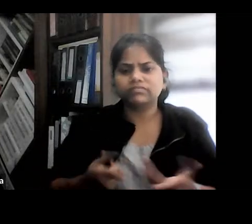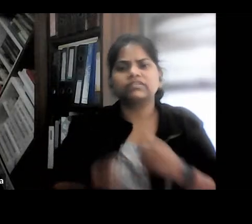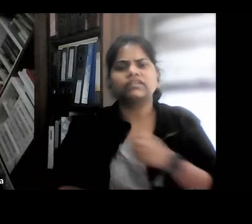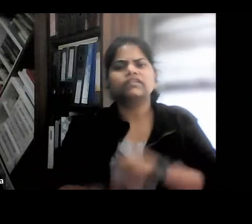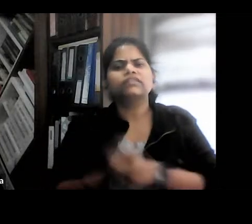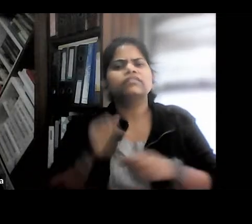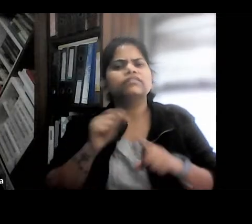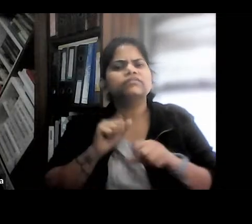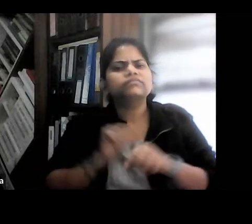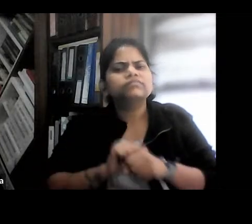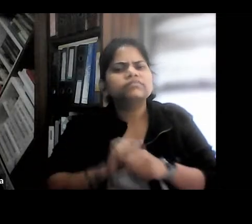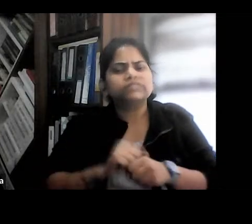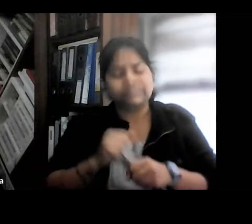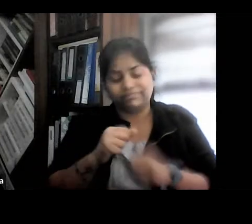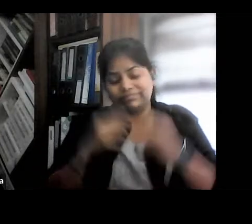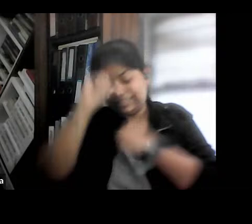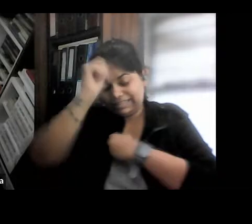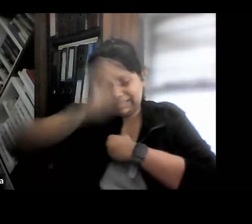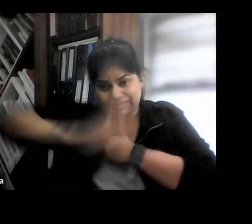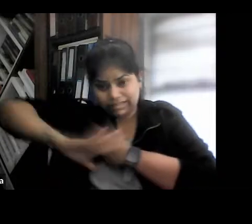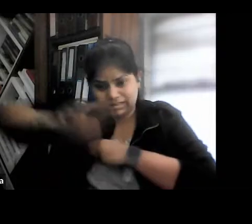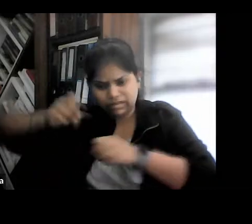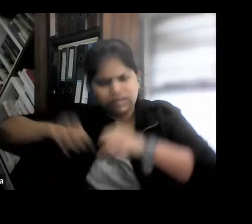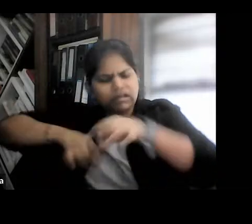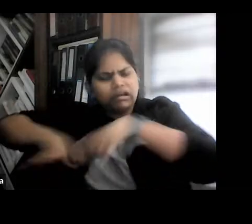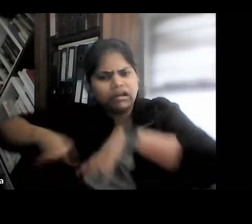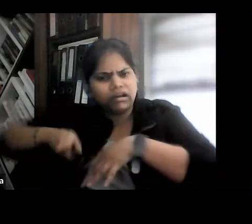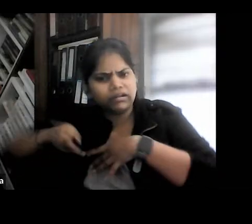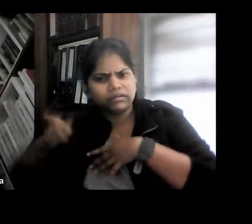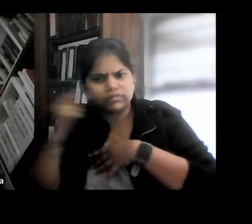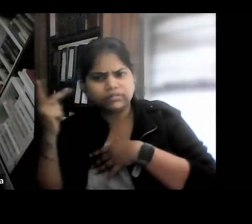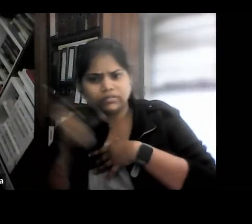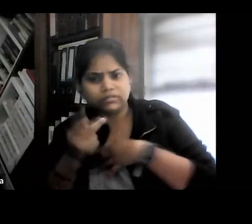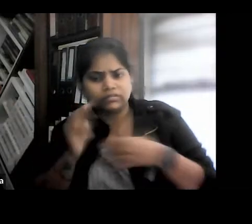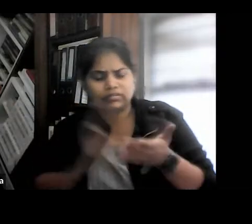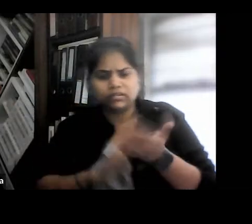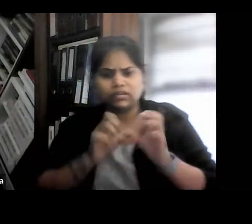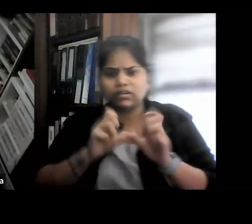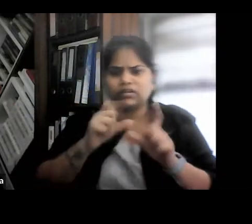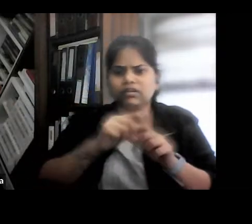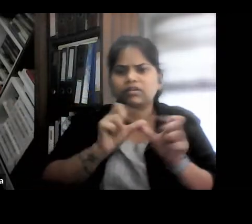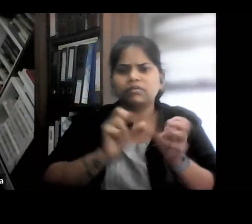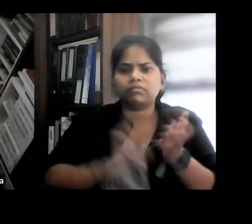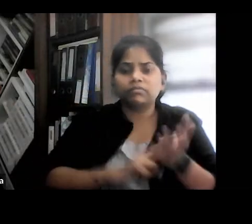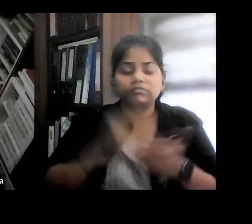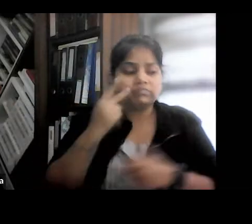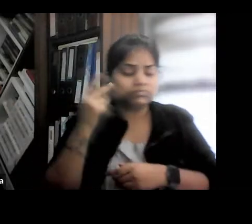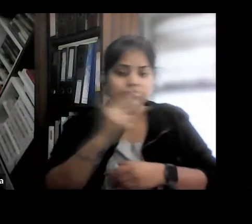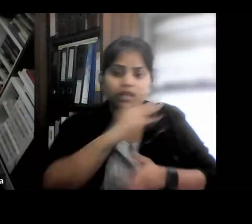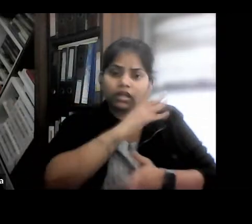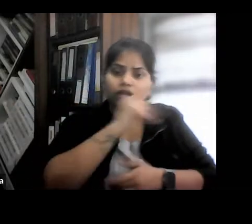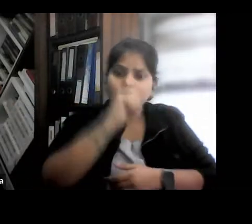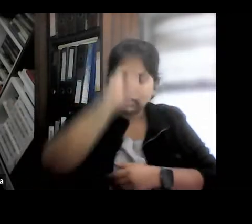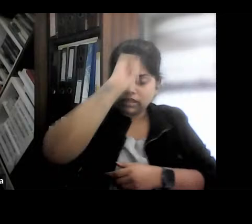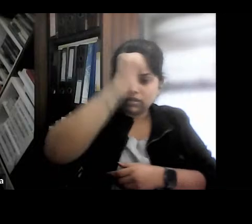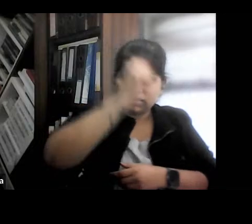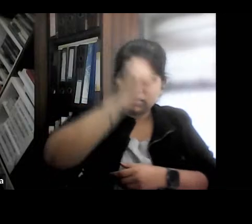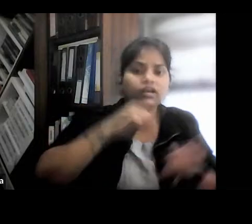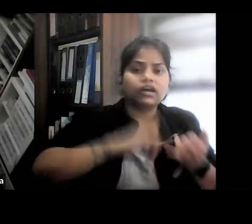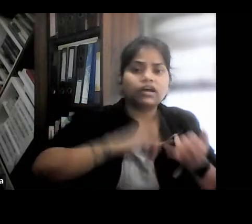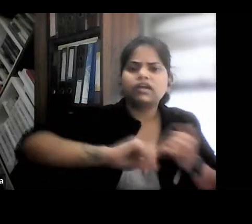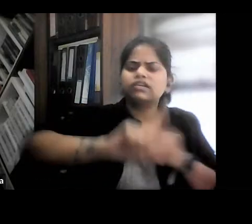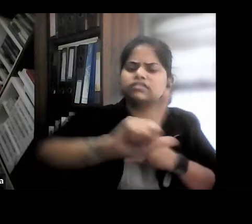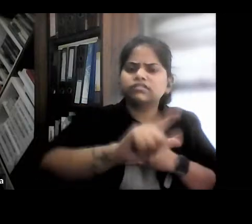urban India, this paper shall analyze Vasishta's representation of Indian Sign Language as a transgressive force